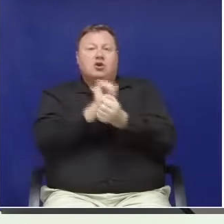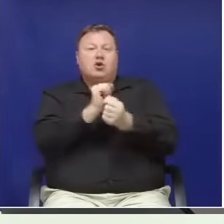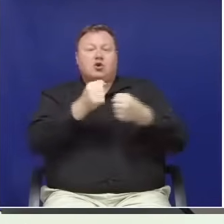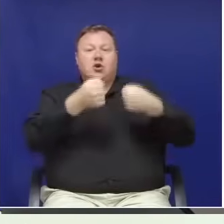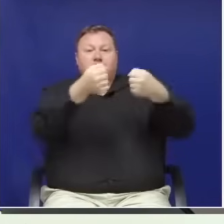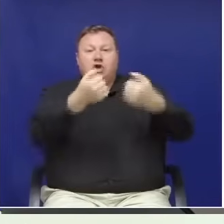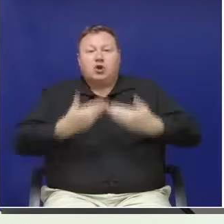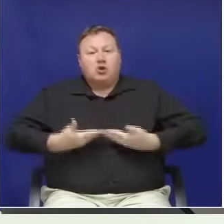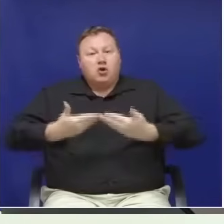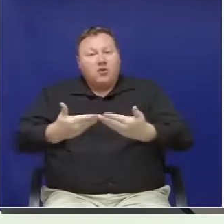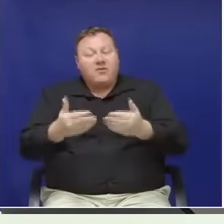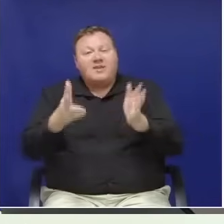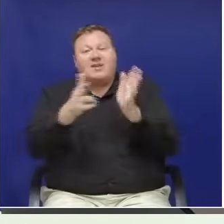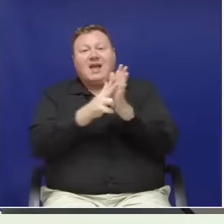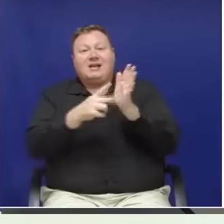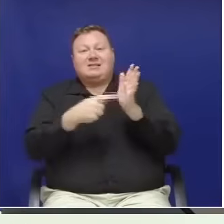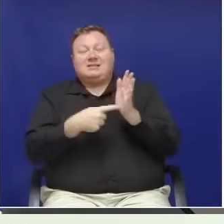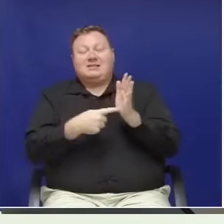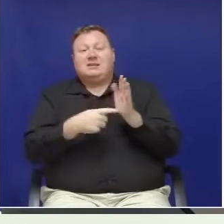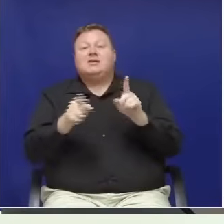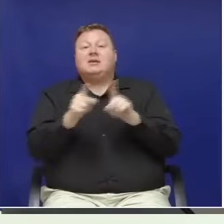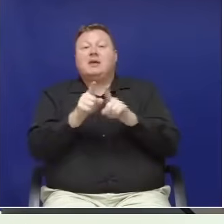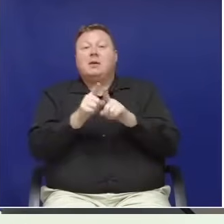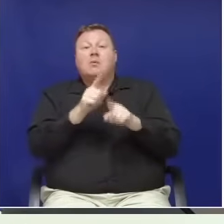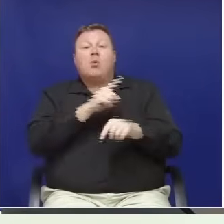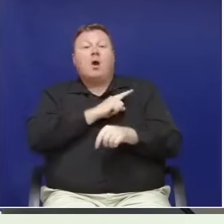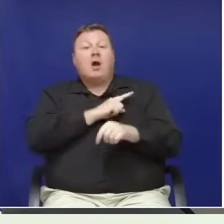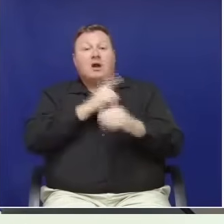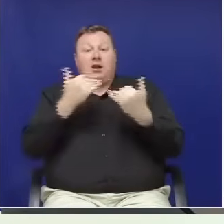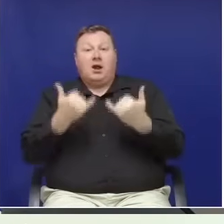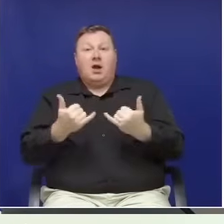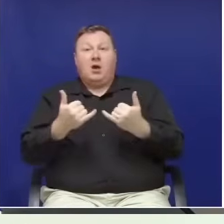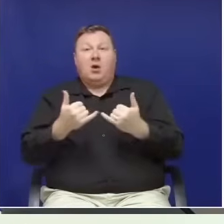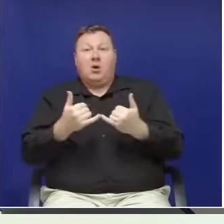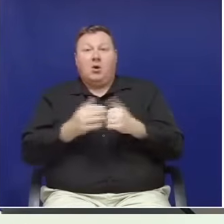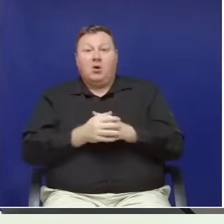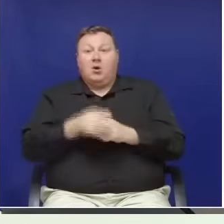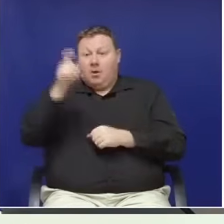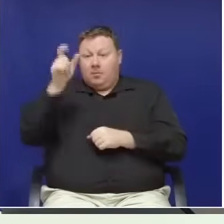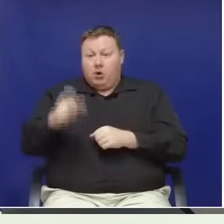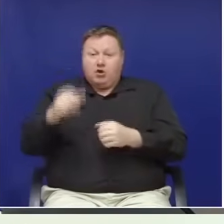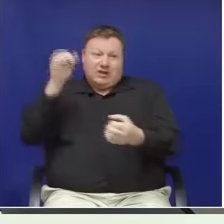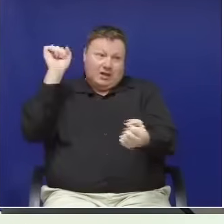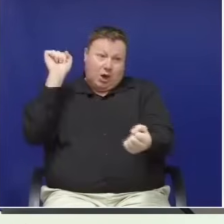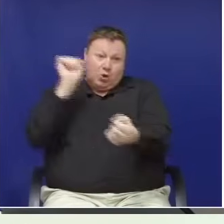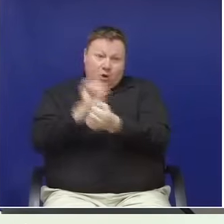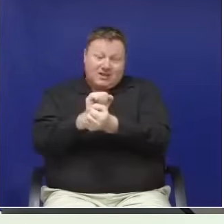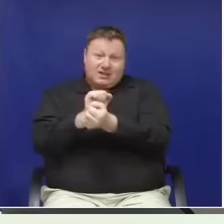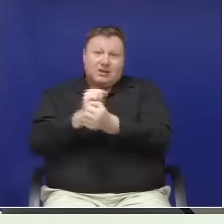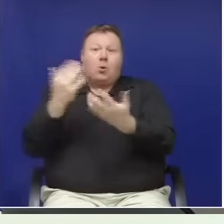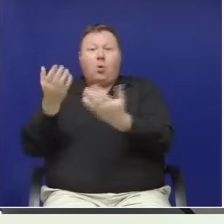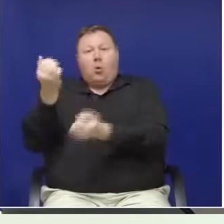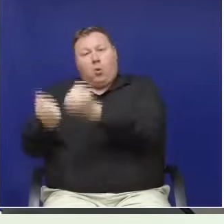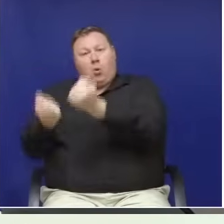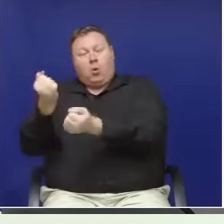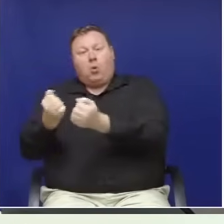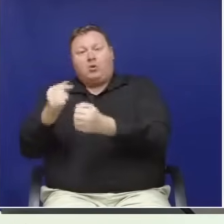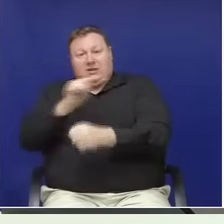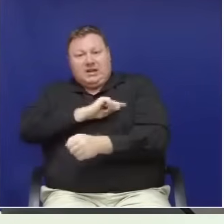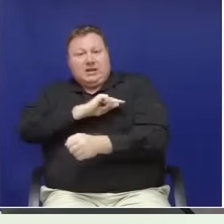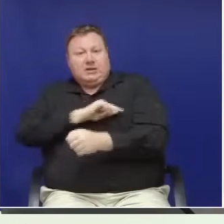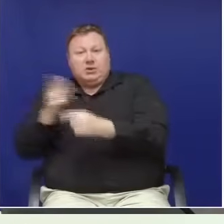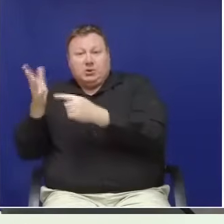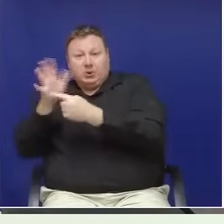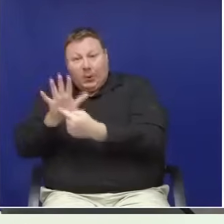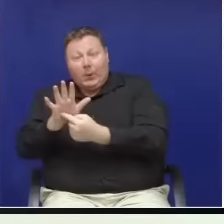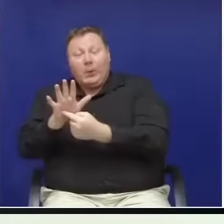Act, because at the moment it states that the moment the person is arrested or sentenced, he or she must